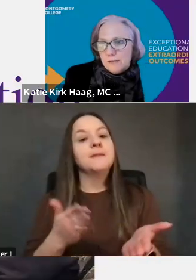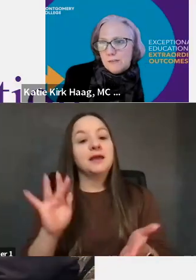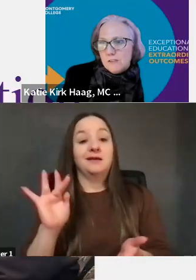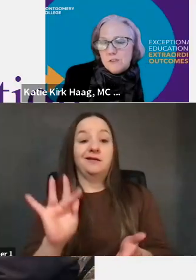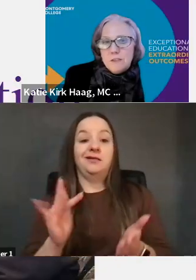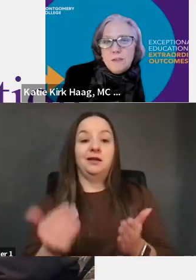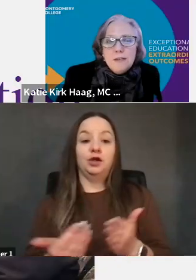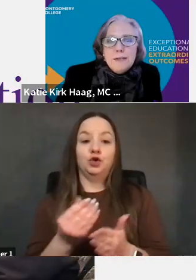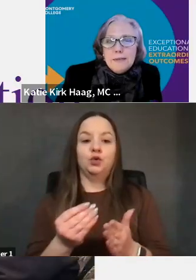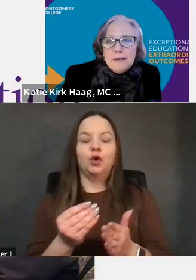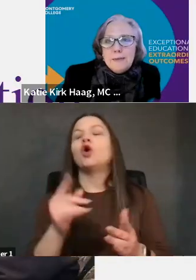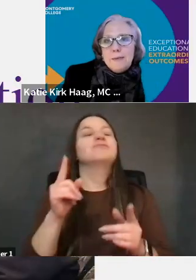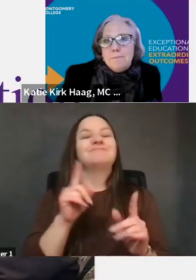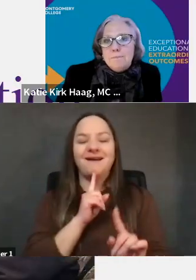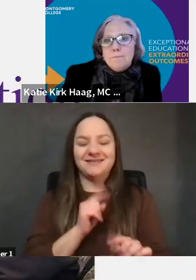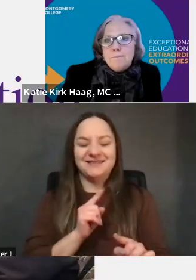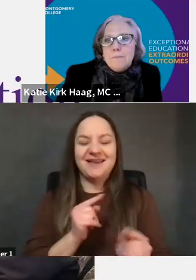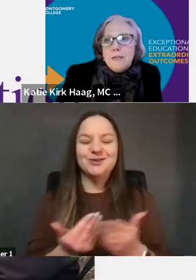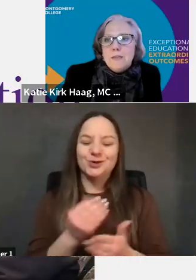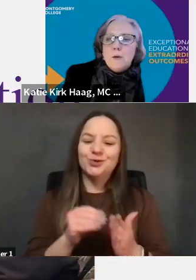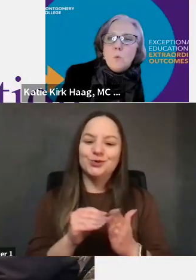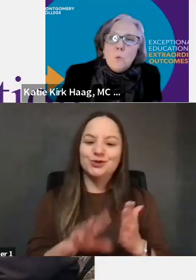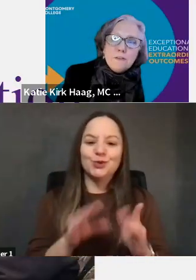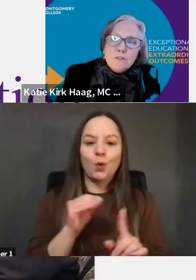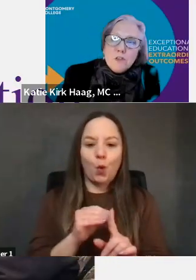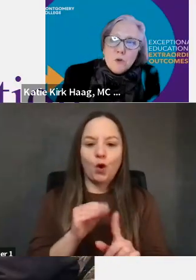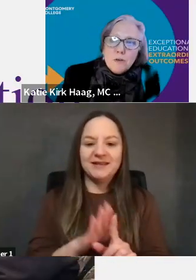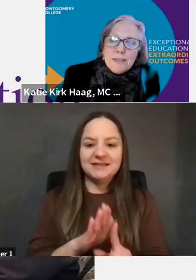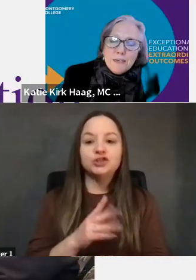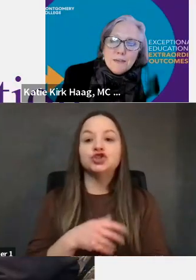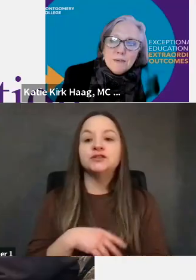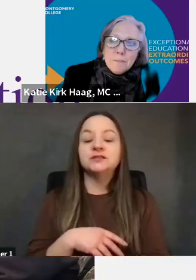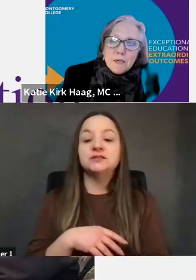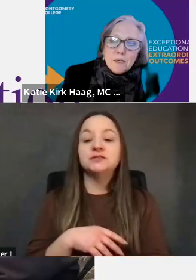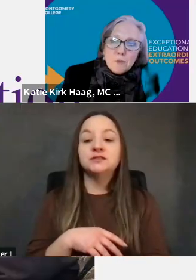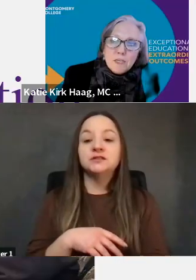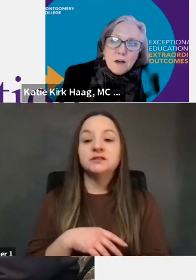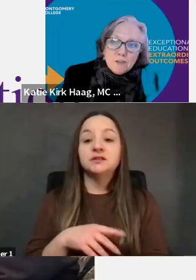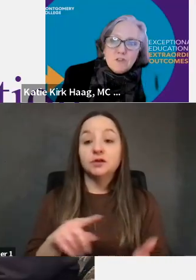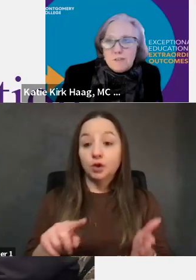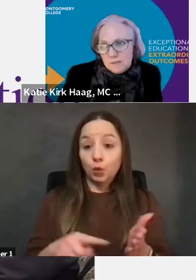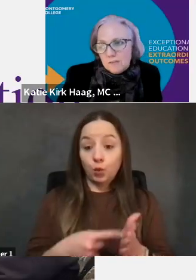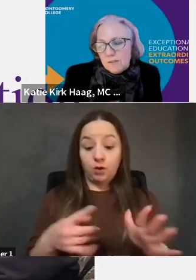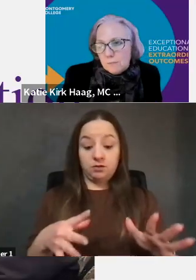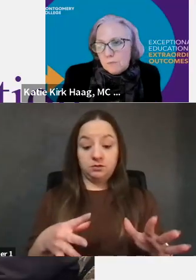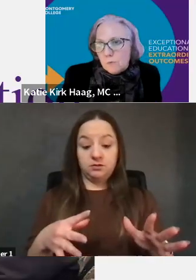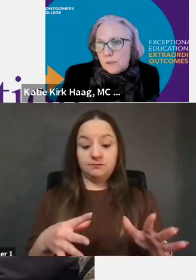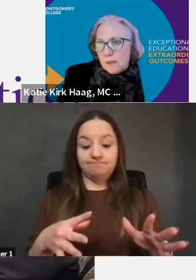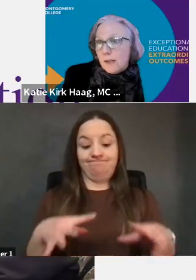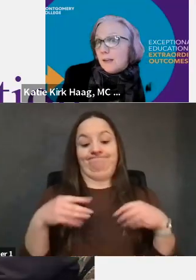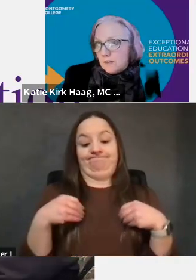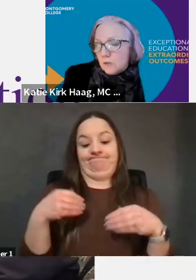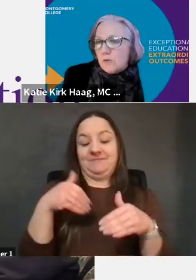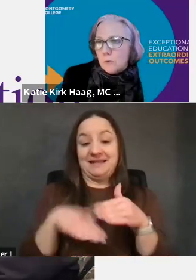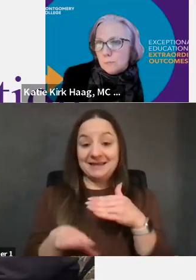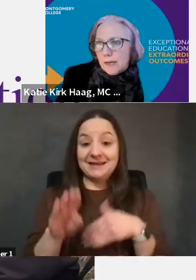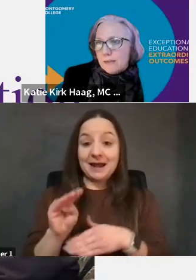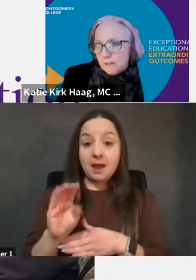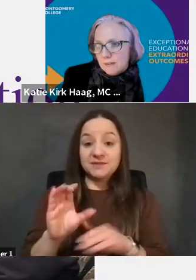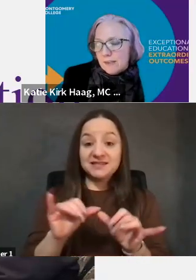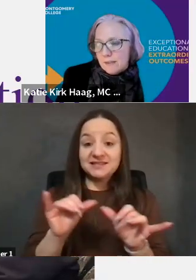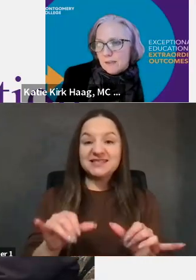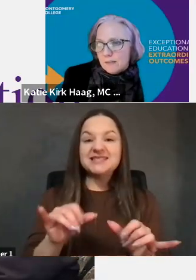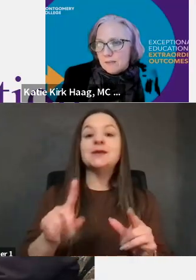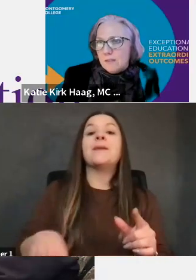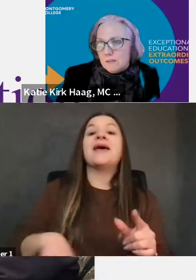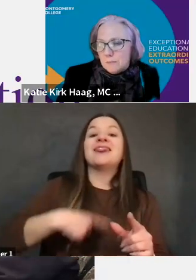student orientation. And then once you're in Montgomery College's system, we're going to ask you to apply